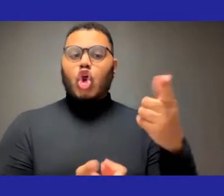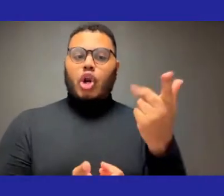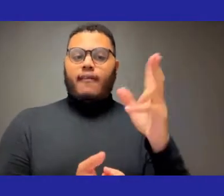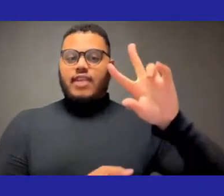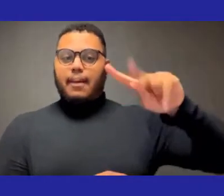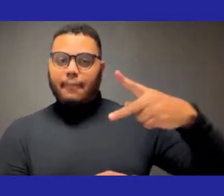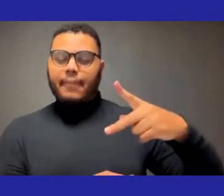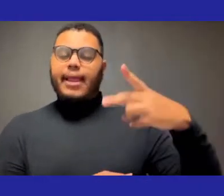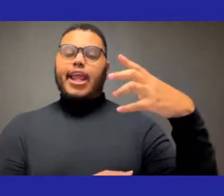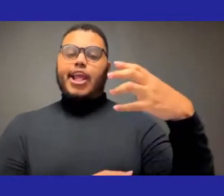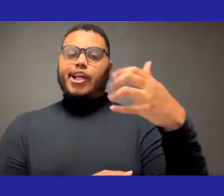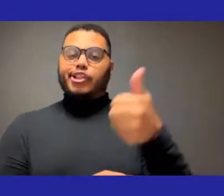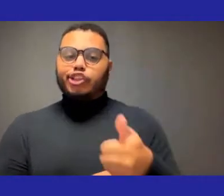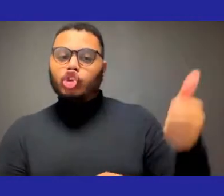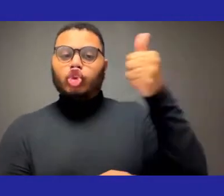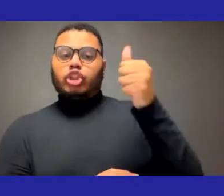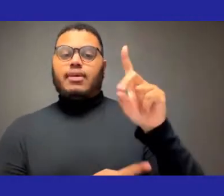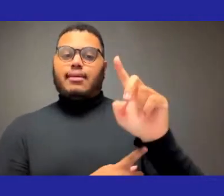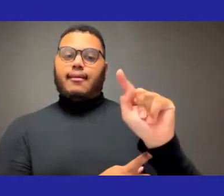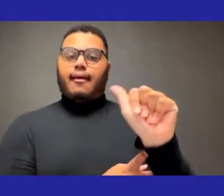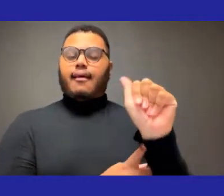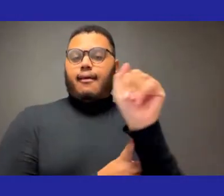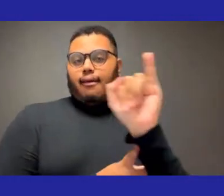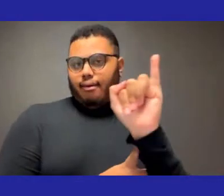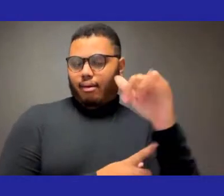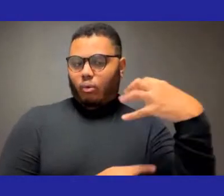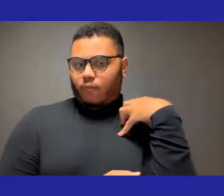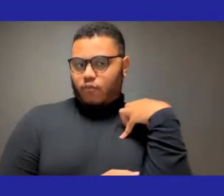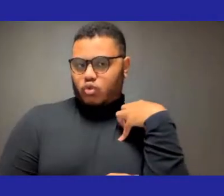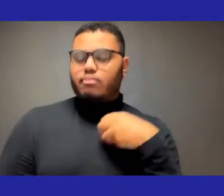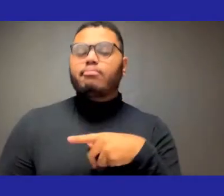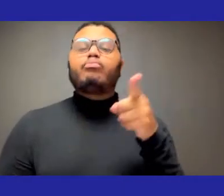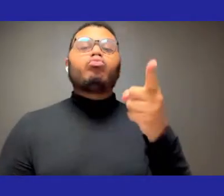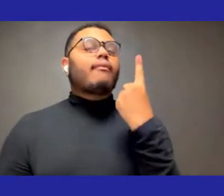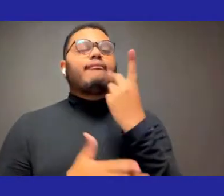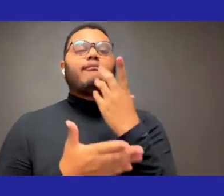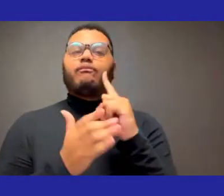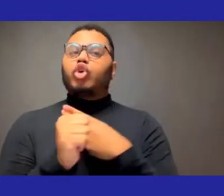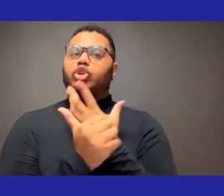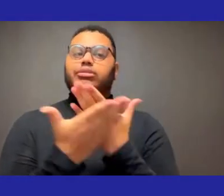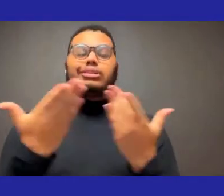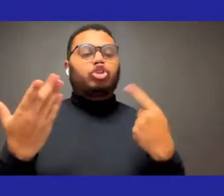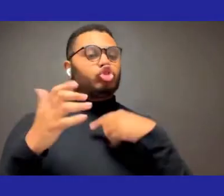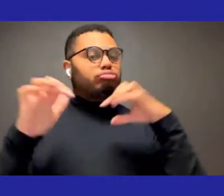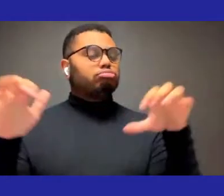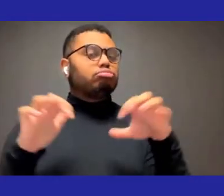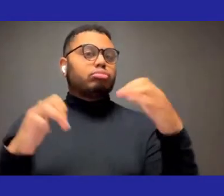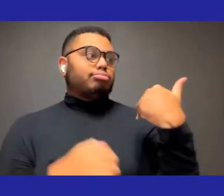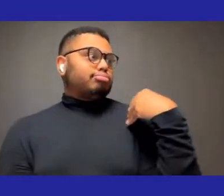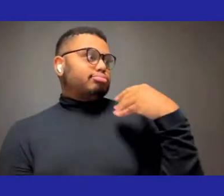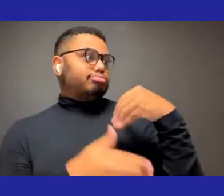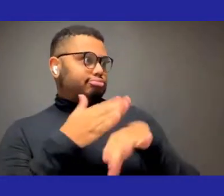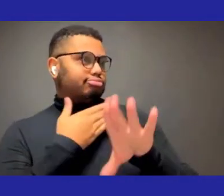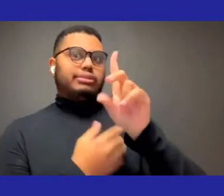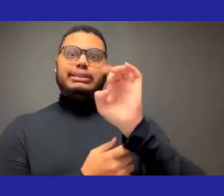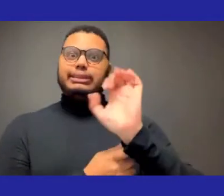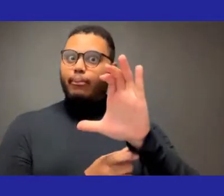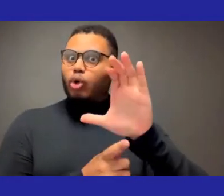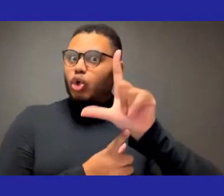Officer. One of the first things that she did when she came in December of 2024